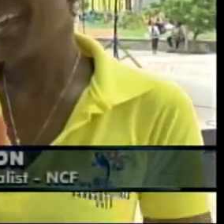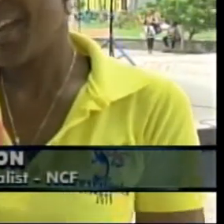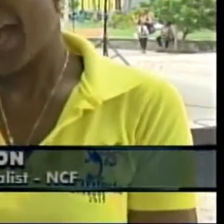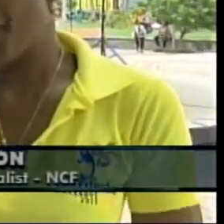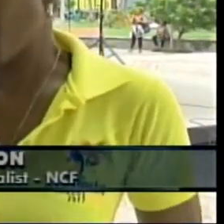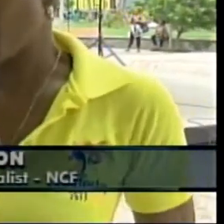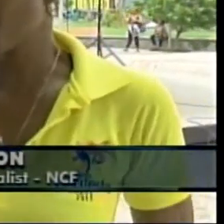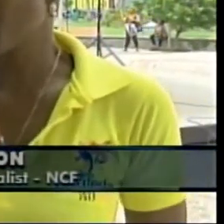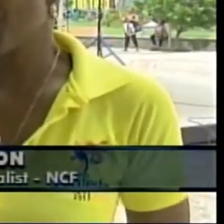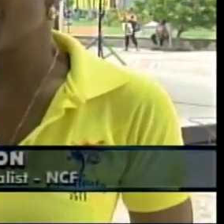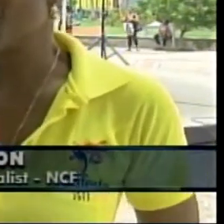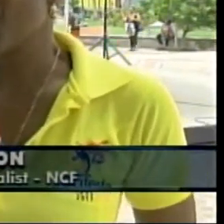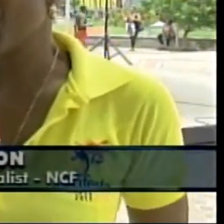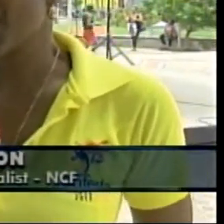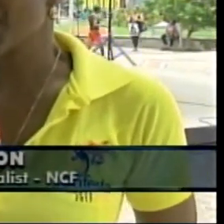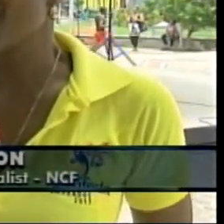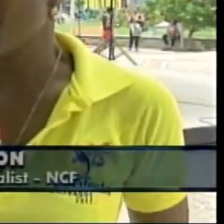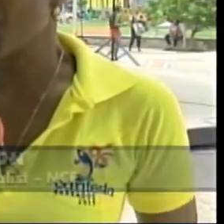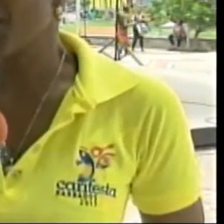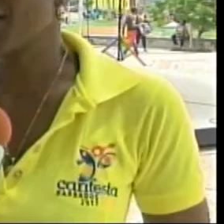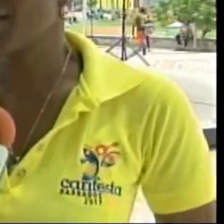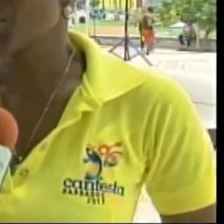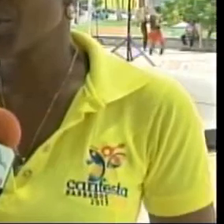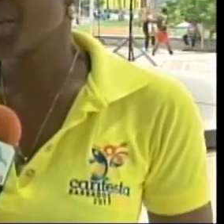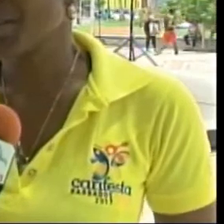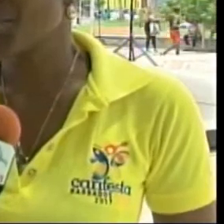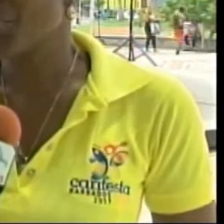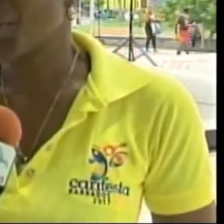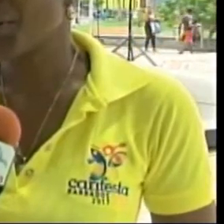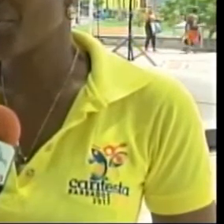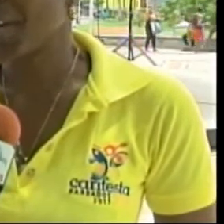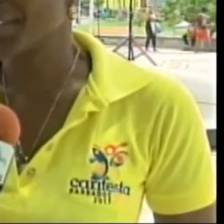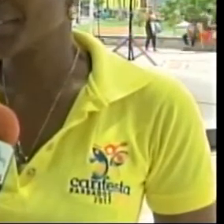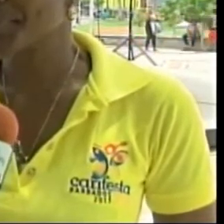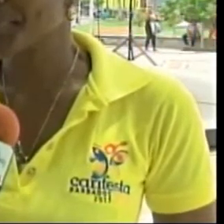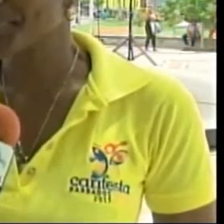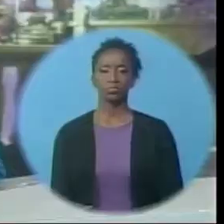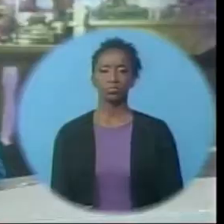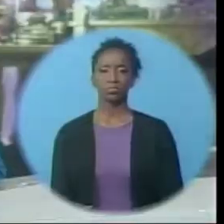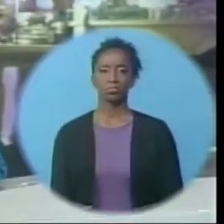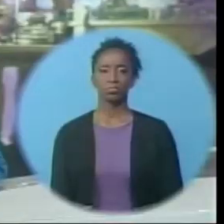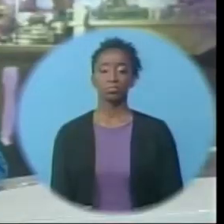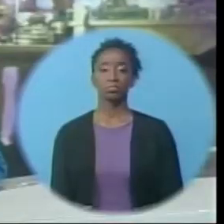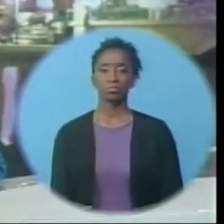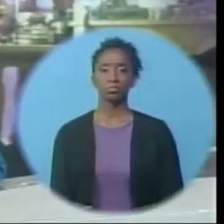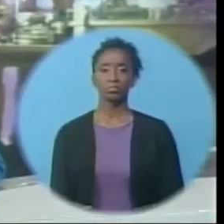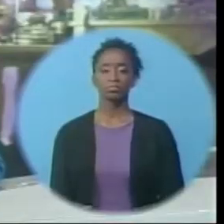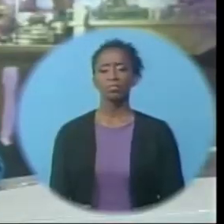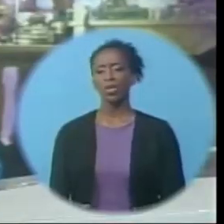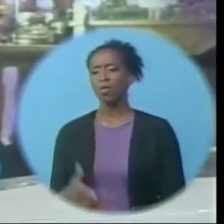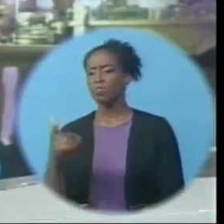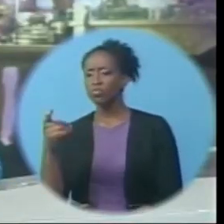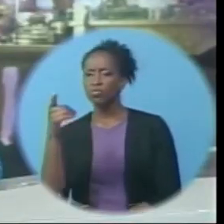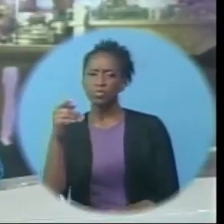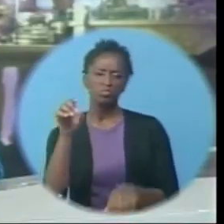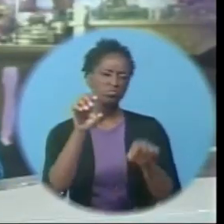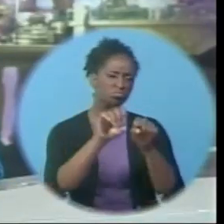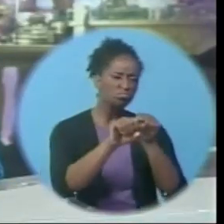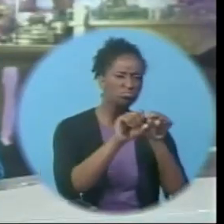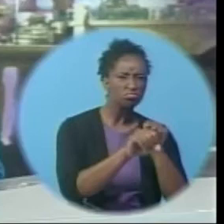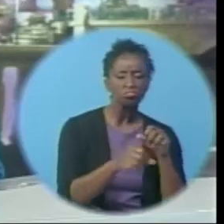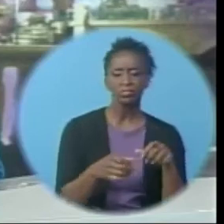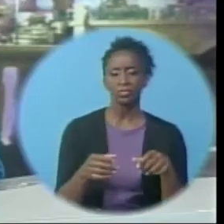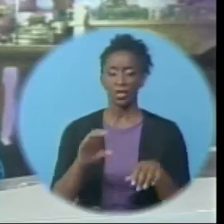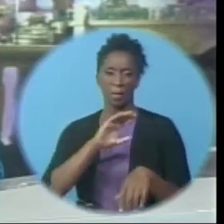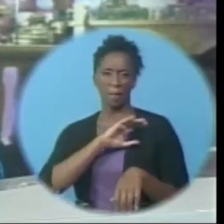way also build awareness for the Junior Calypso Monarch final. Well, the police are concerned that